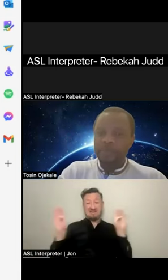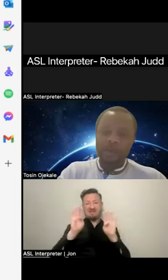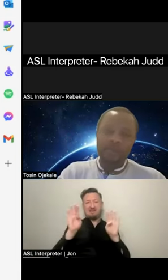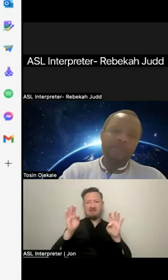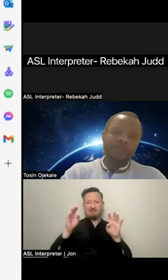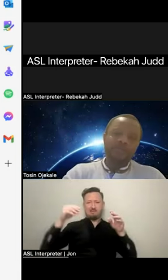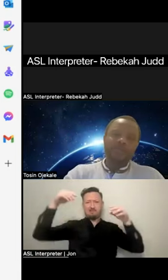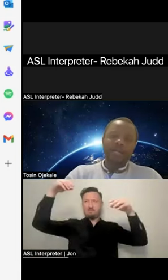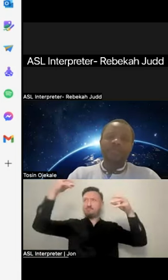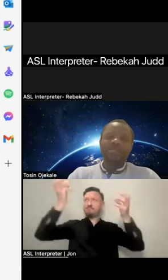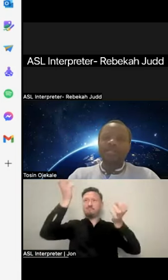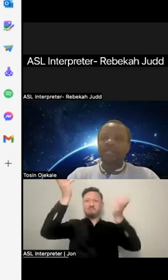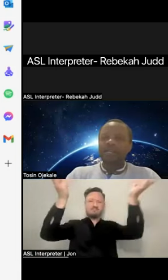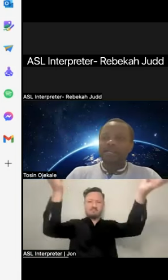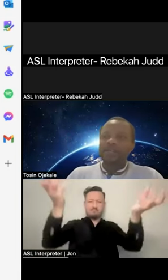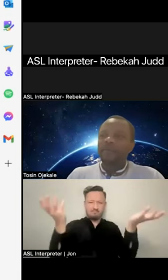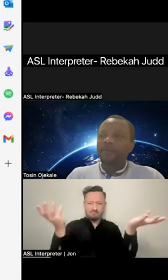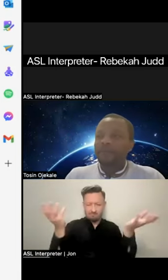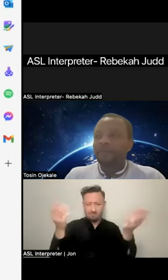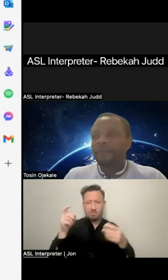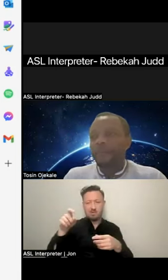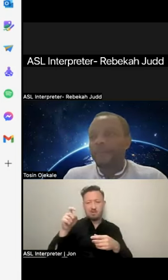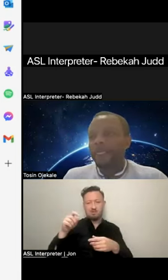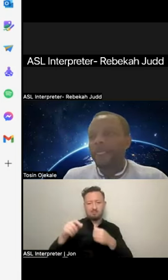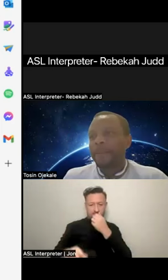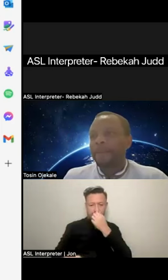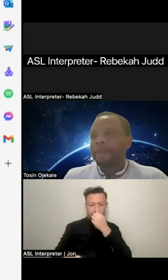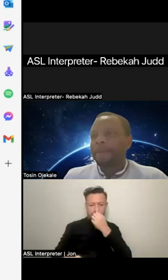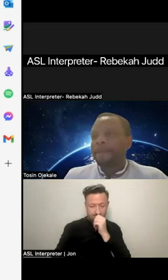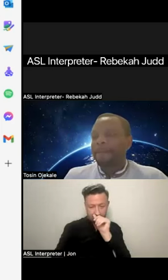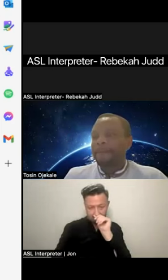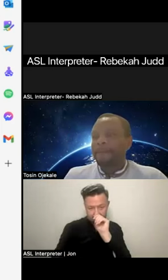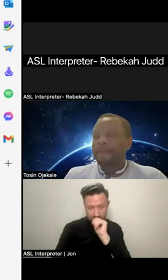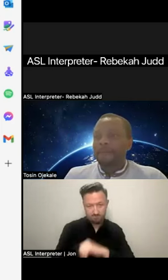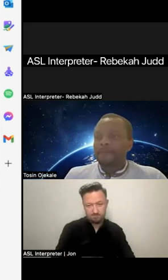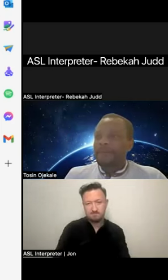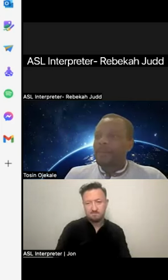let me not preempt, so we'll get to see some of them.